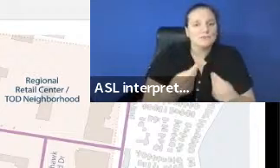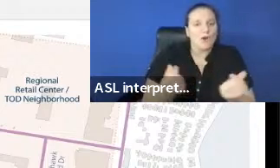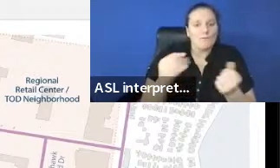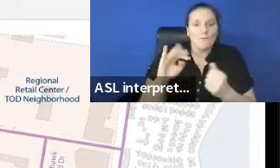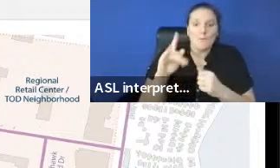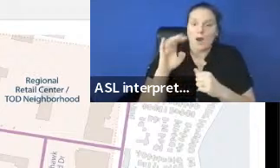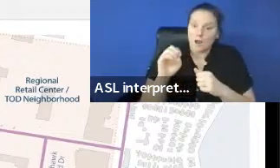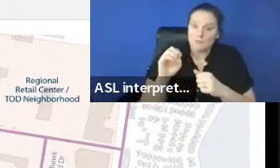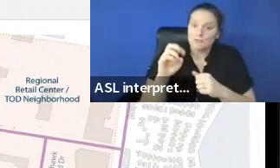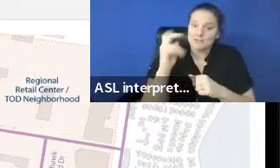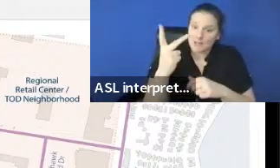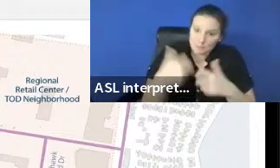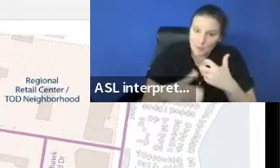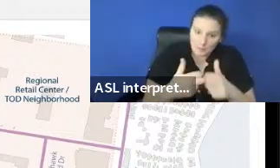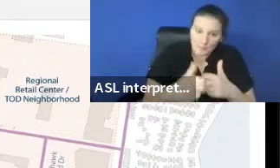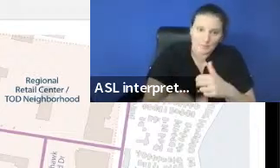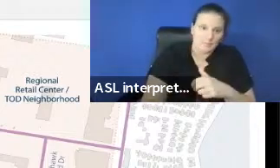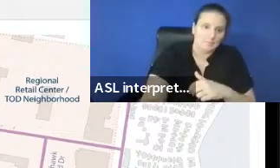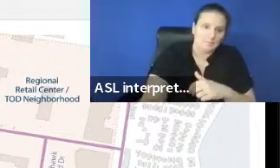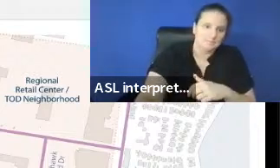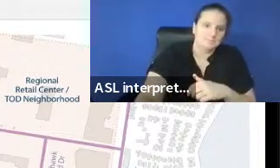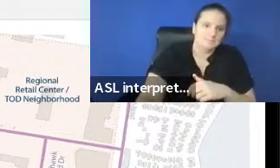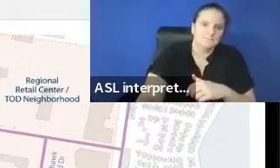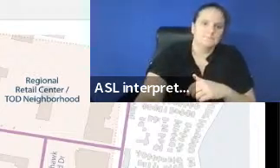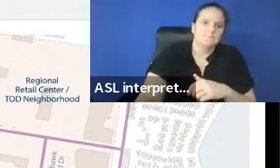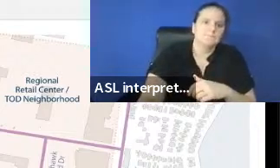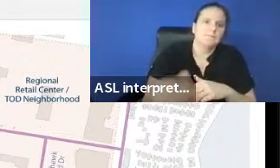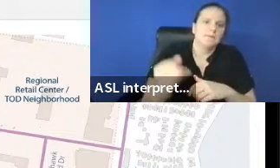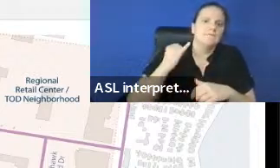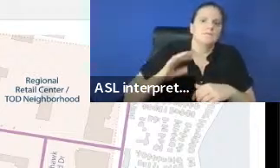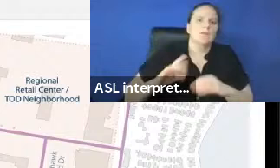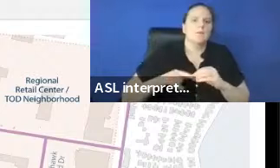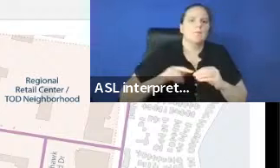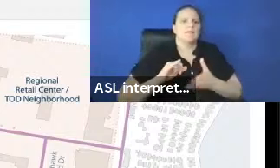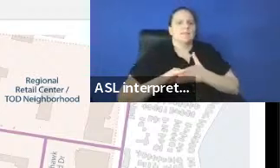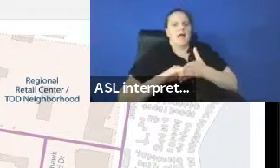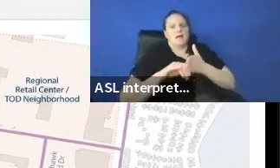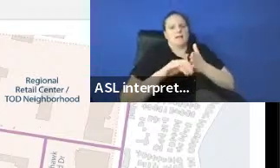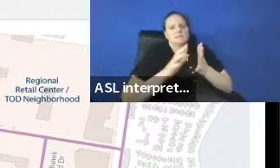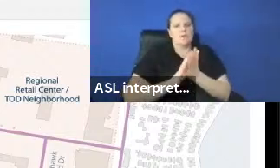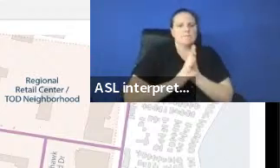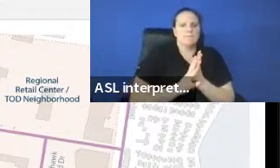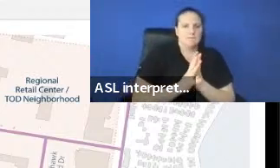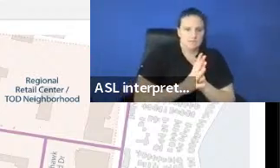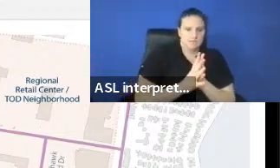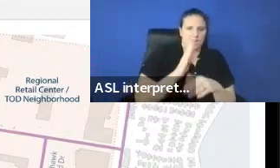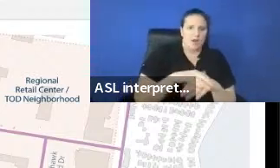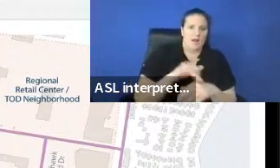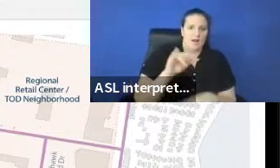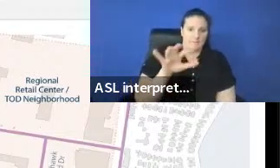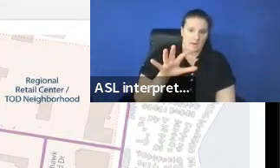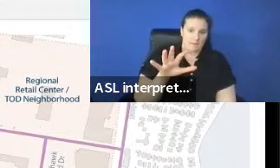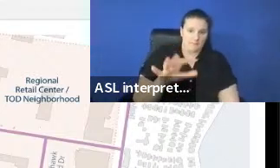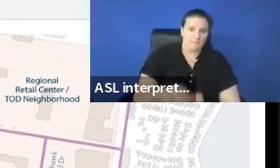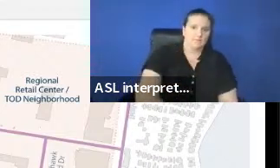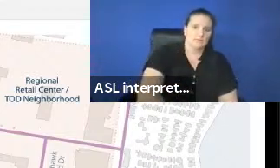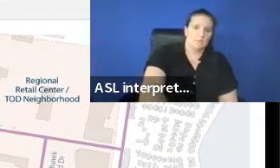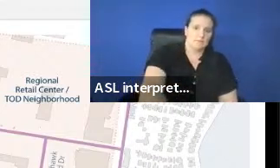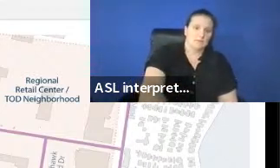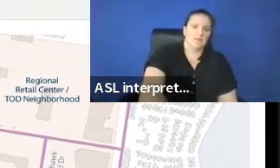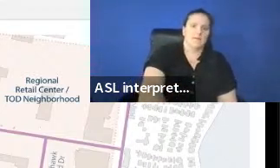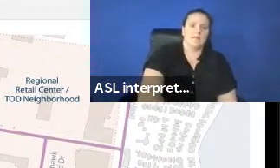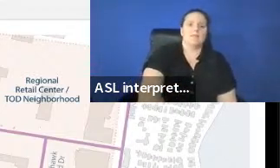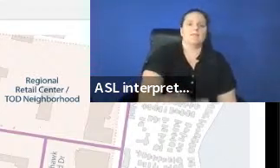bottleneck problem. Well, if you're talking about the bottlenecks that might be created due to traffic on I-5, that will be